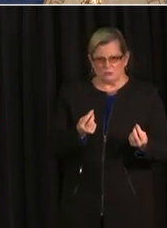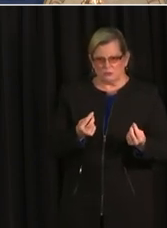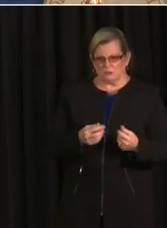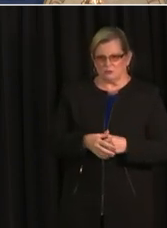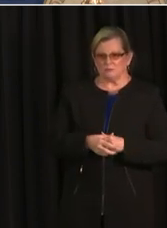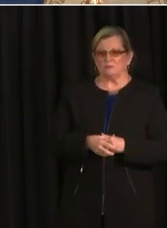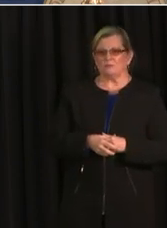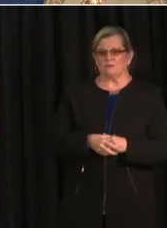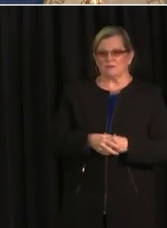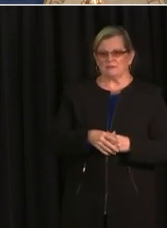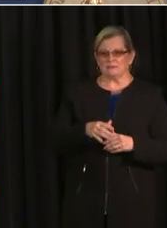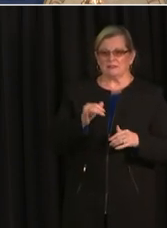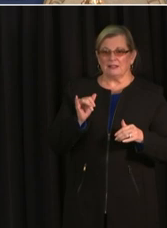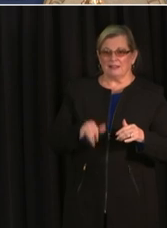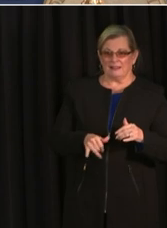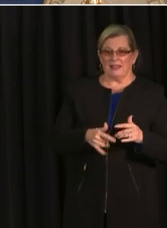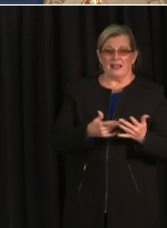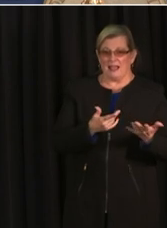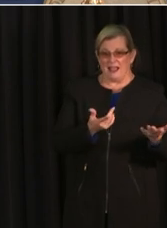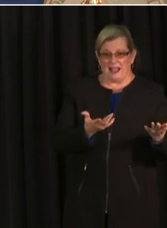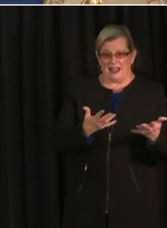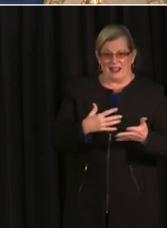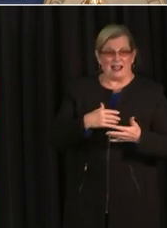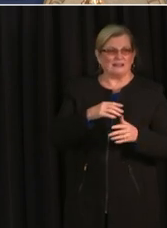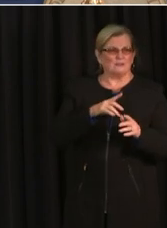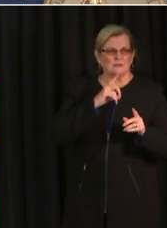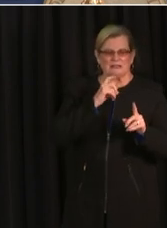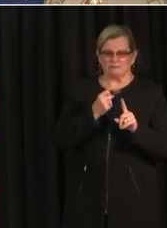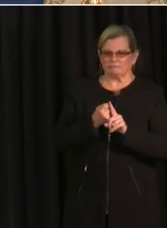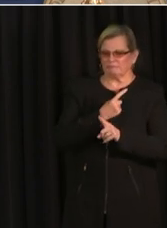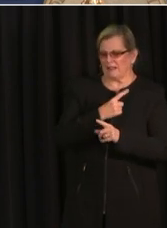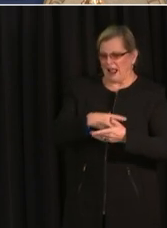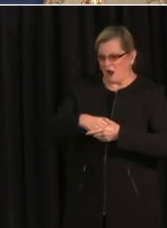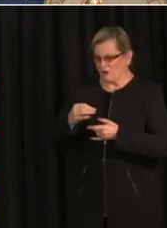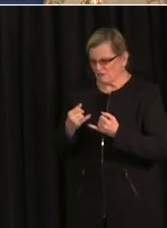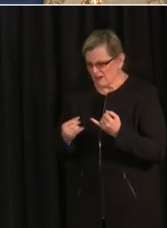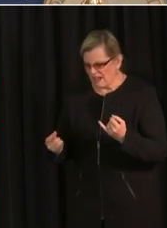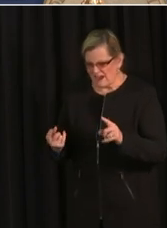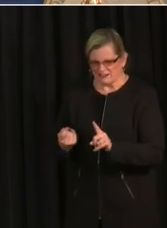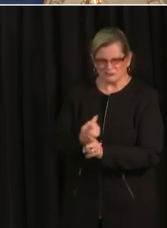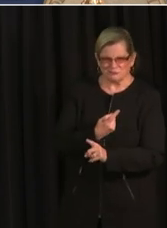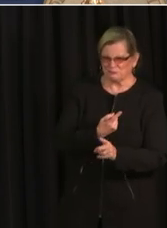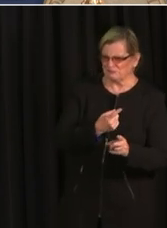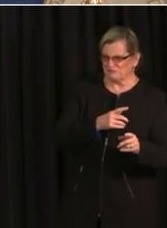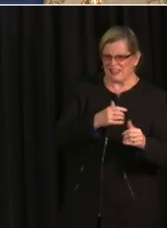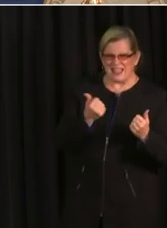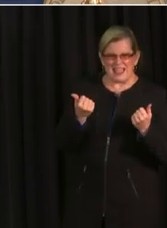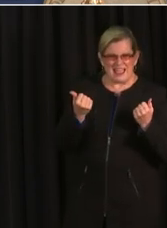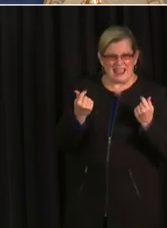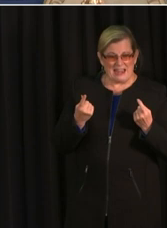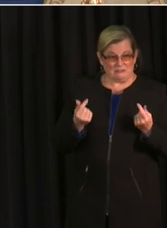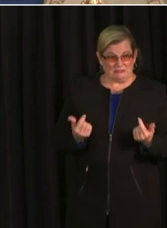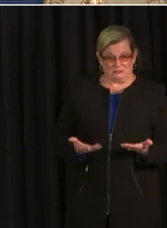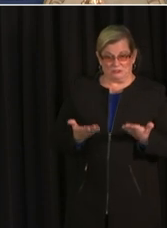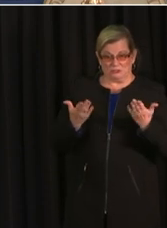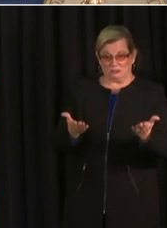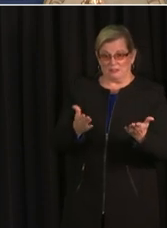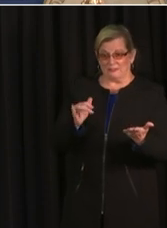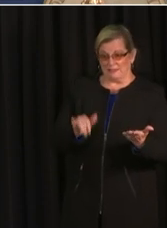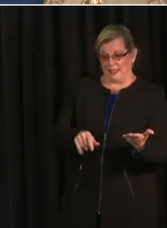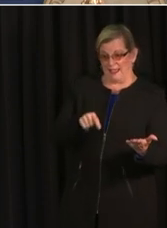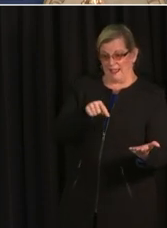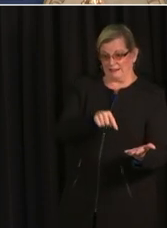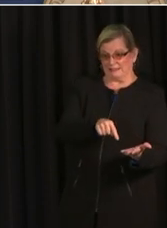of the online learning that has been happening in our schools, but I don't think that anybody would suggest that it is